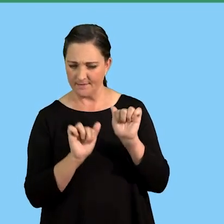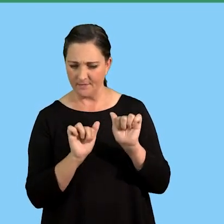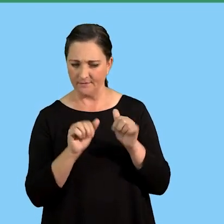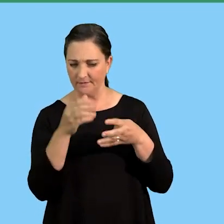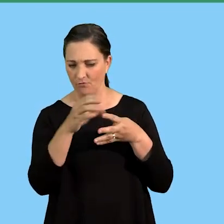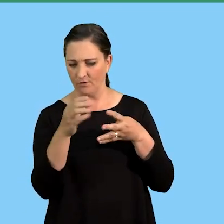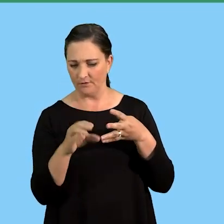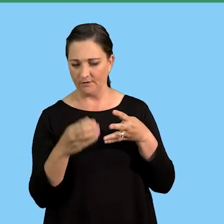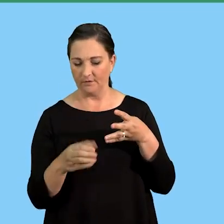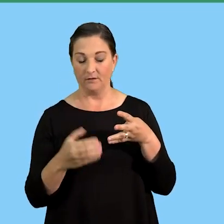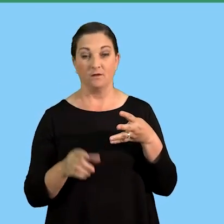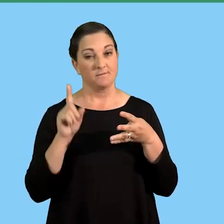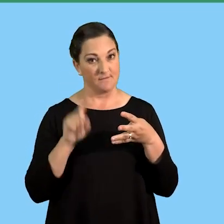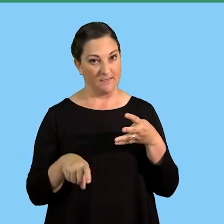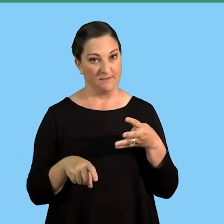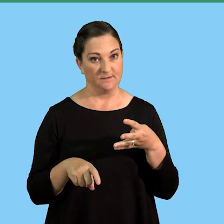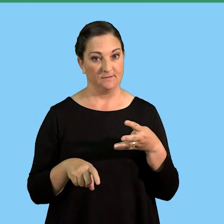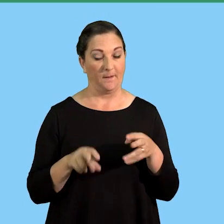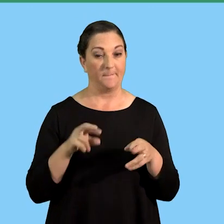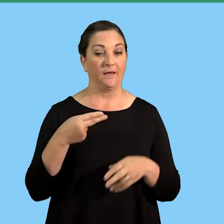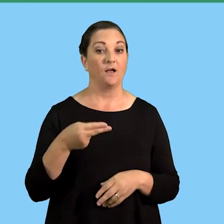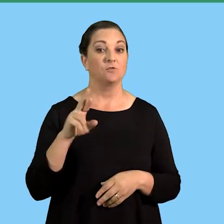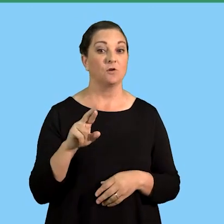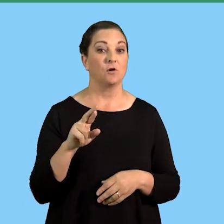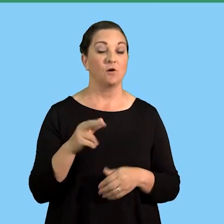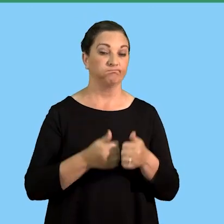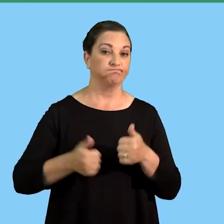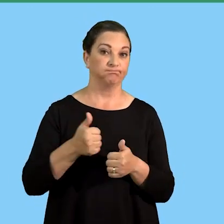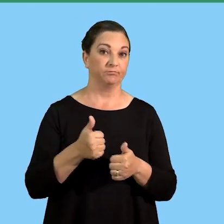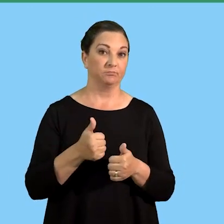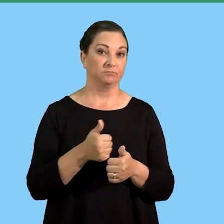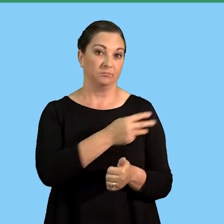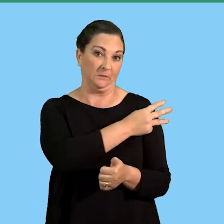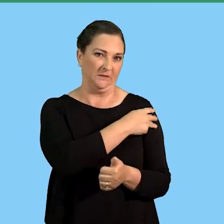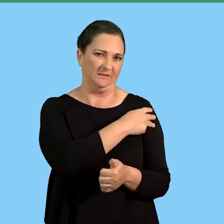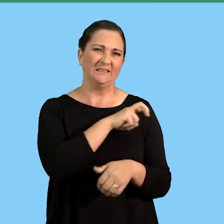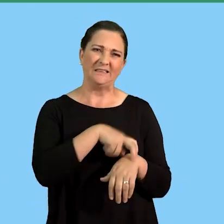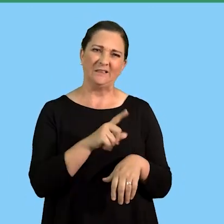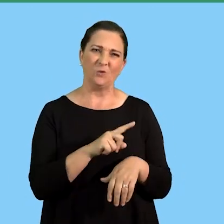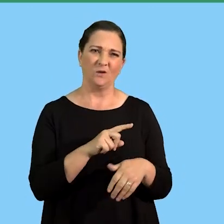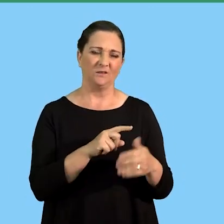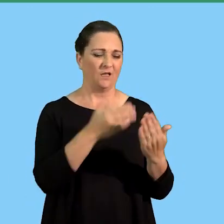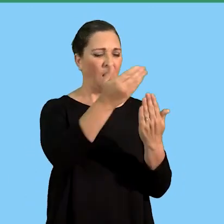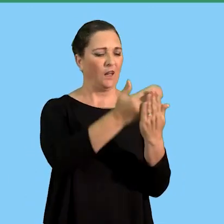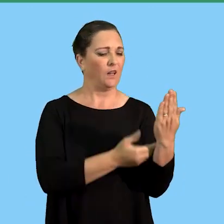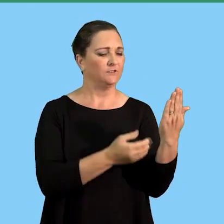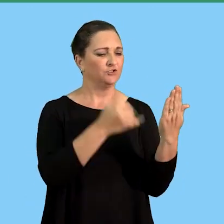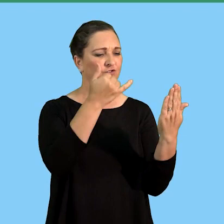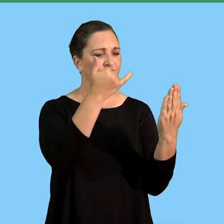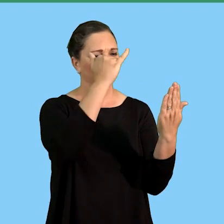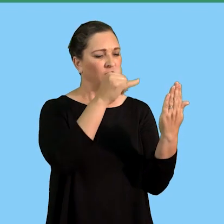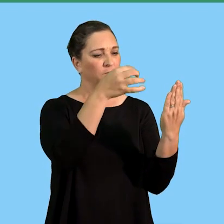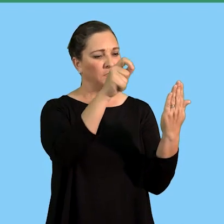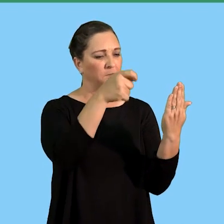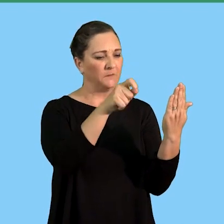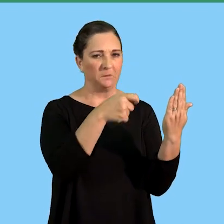which selection will be based. In simple terms, the human resource manager must sit down and come up with a checklist to say